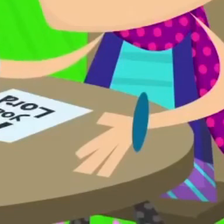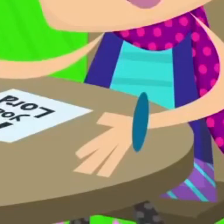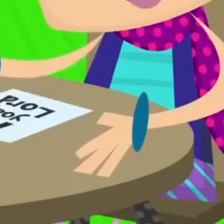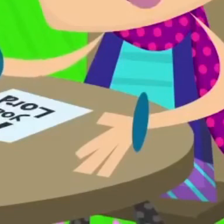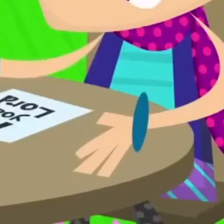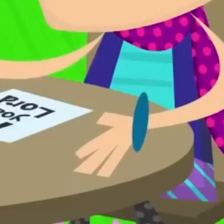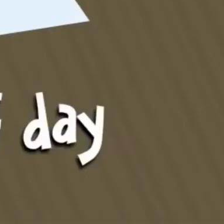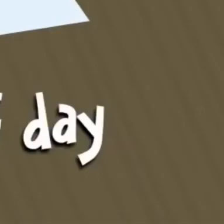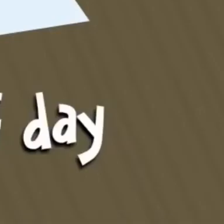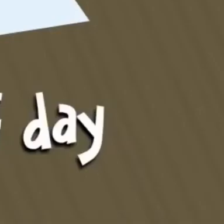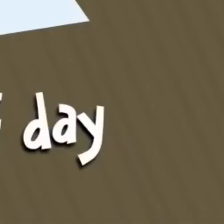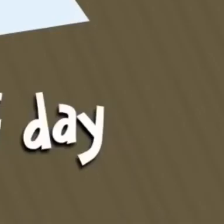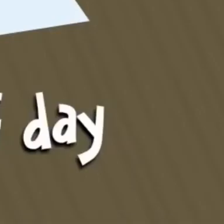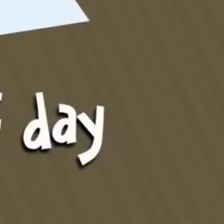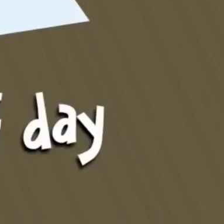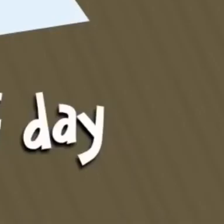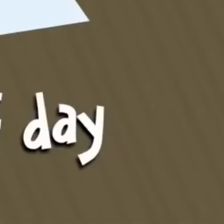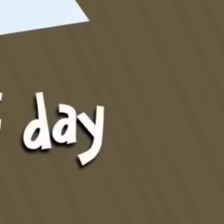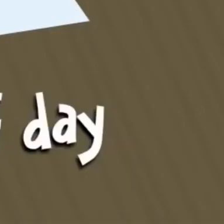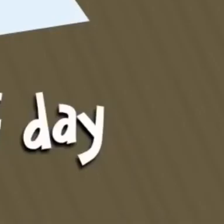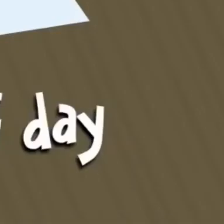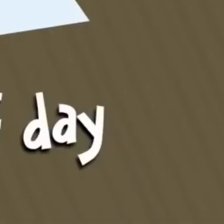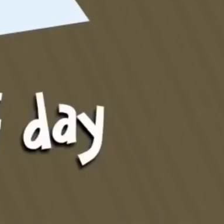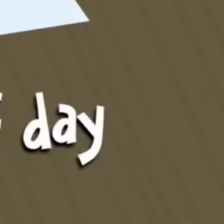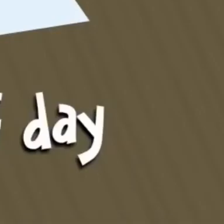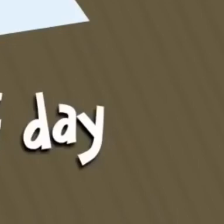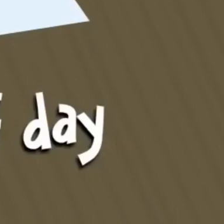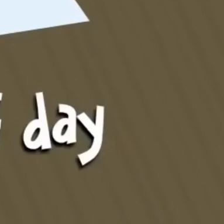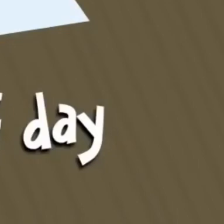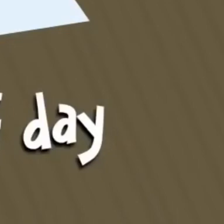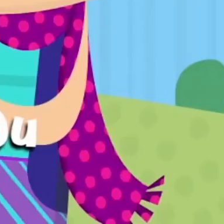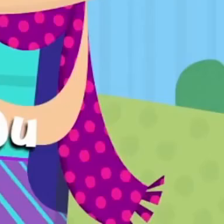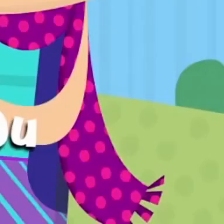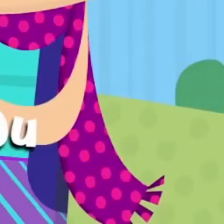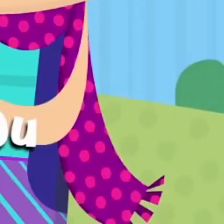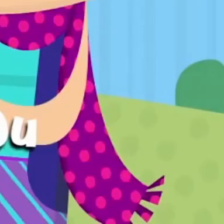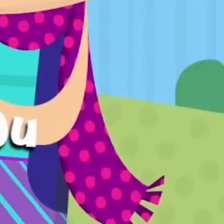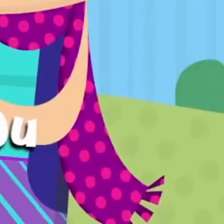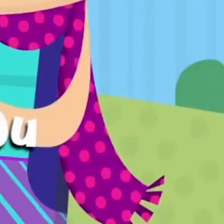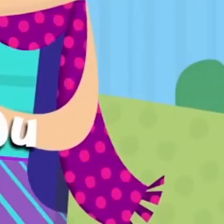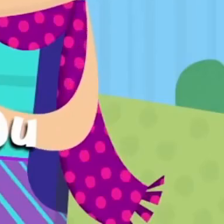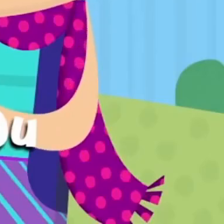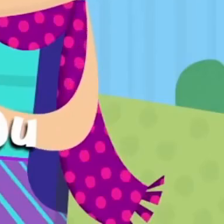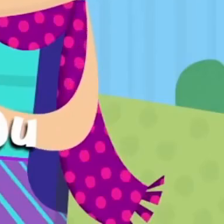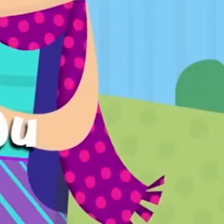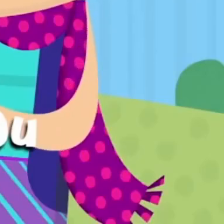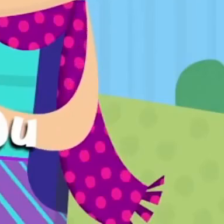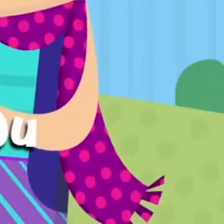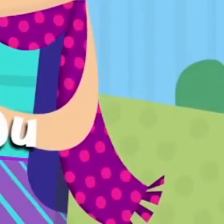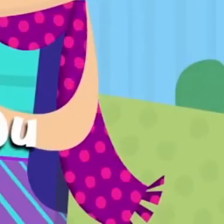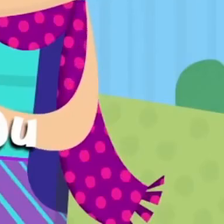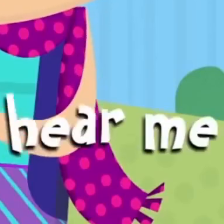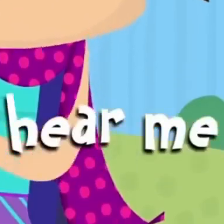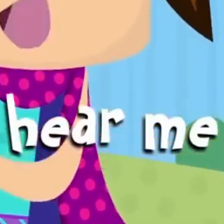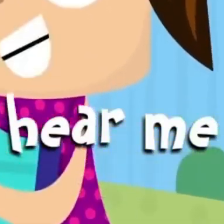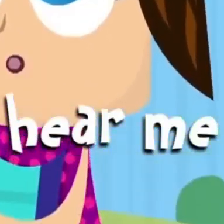I can pray anywhere, any time of day. I can always talk to